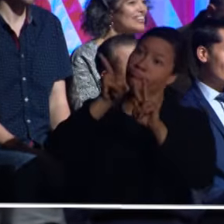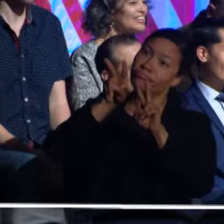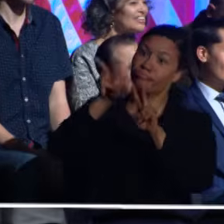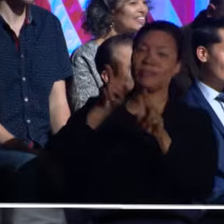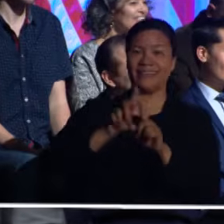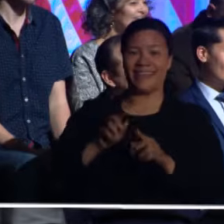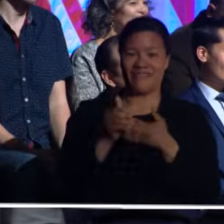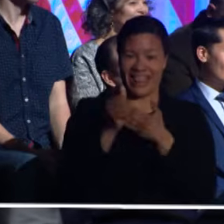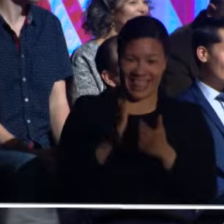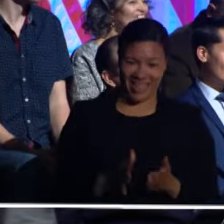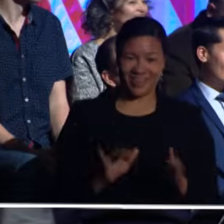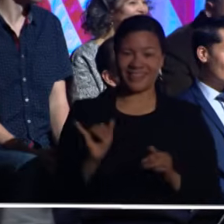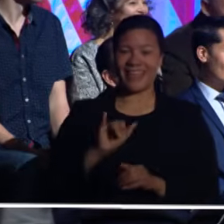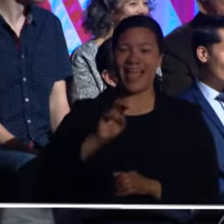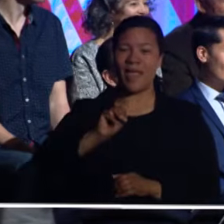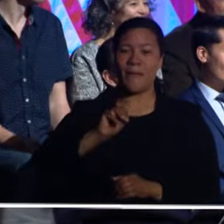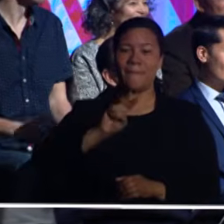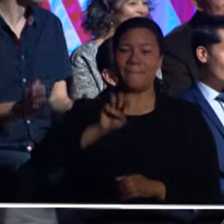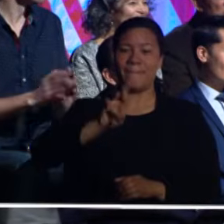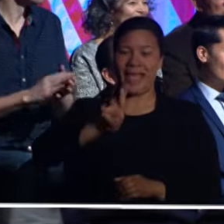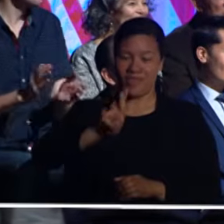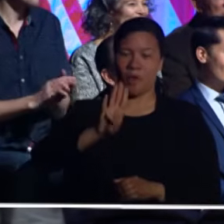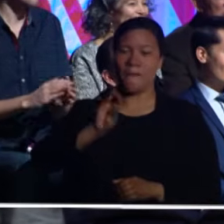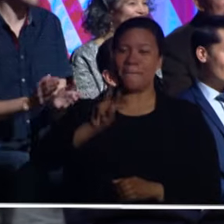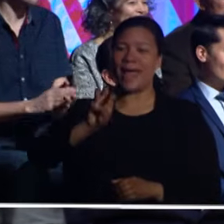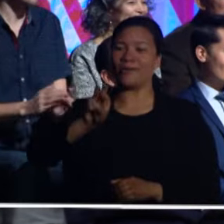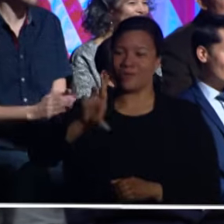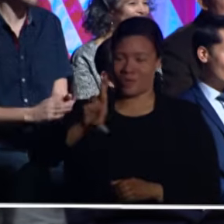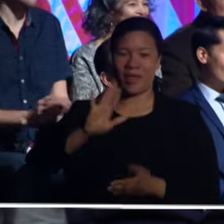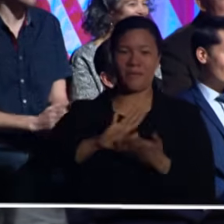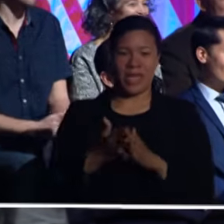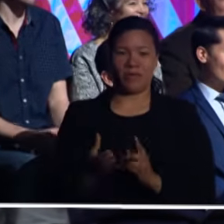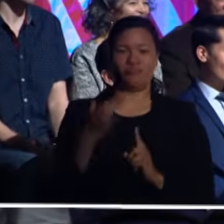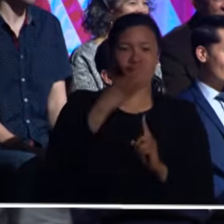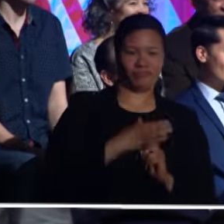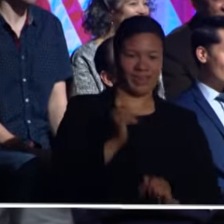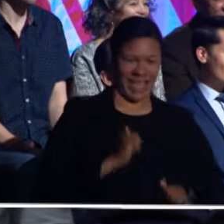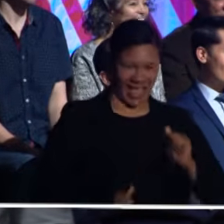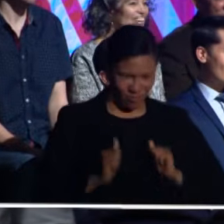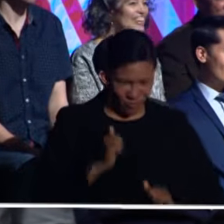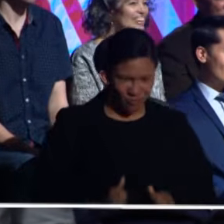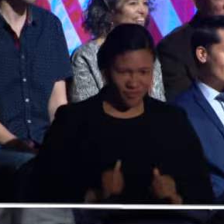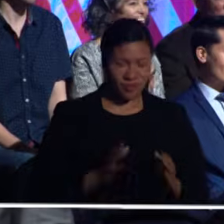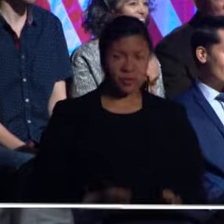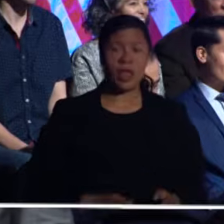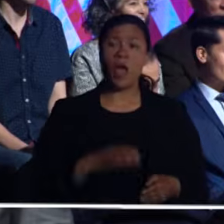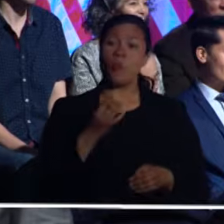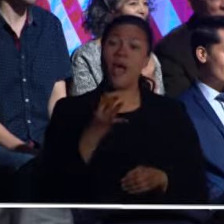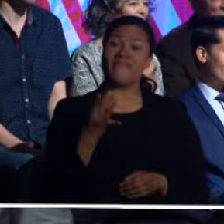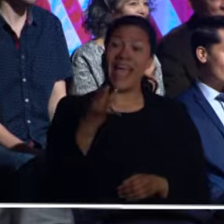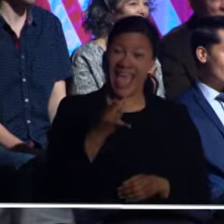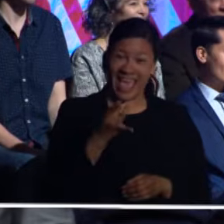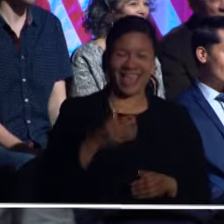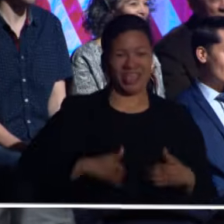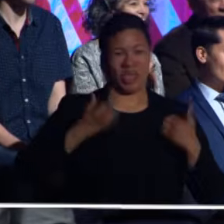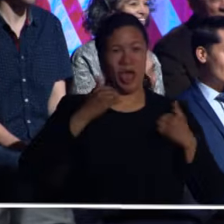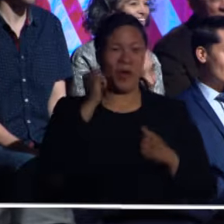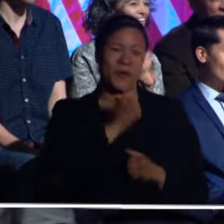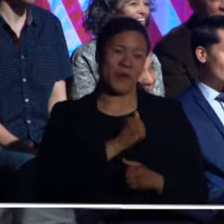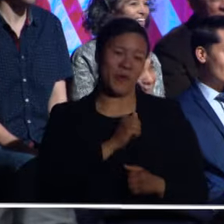Mayor Muriel Bowser. For I was one of those 8-year-old girls who Mayor Bowser always speaks